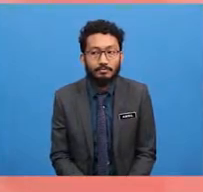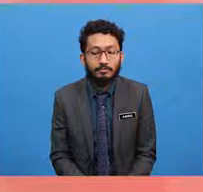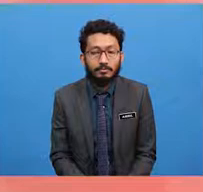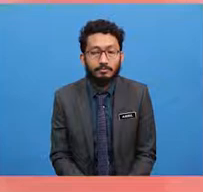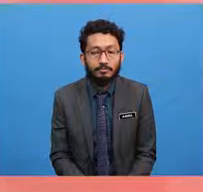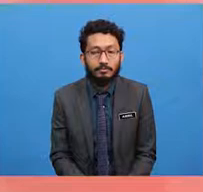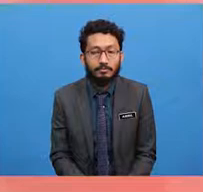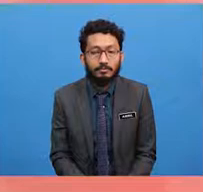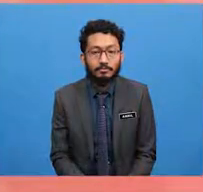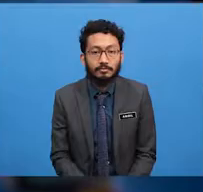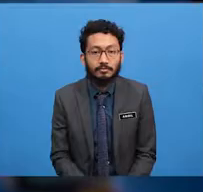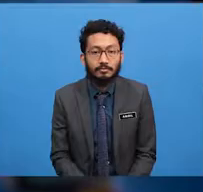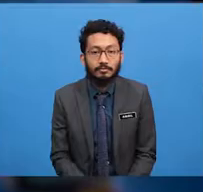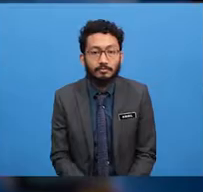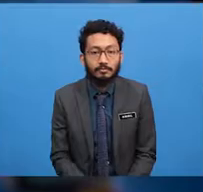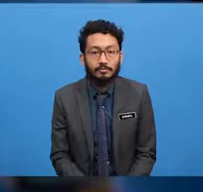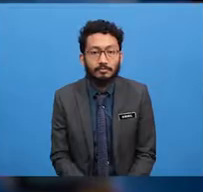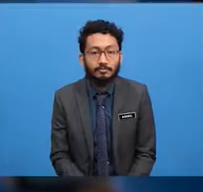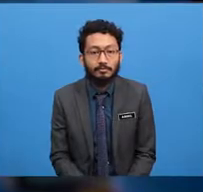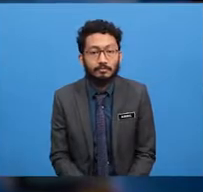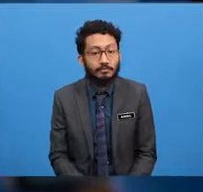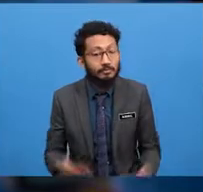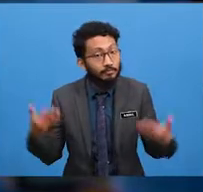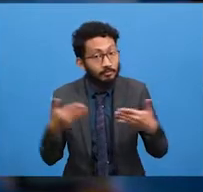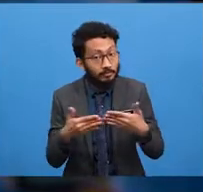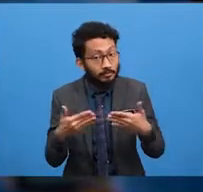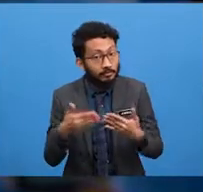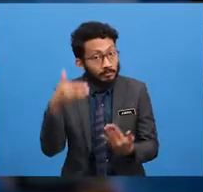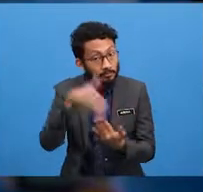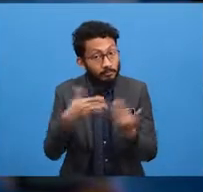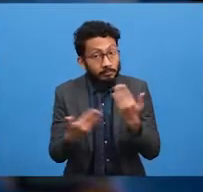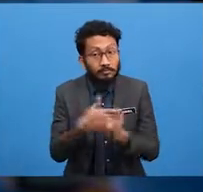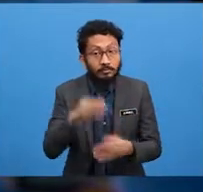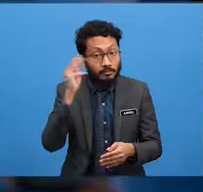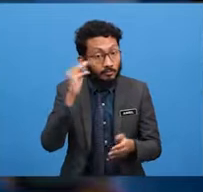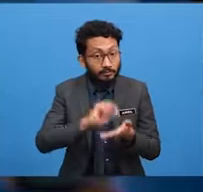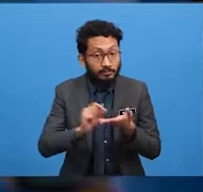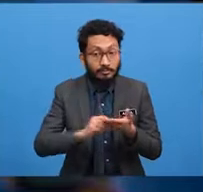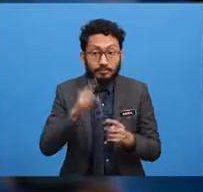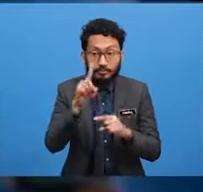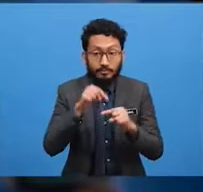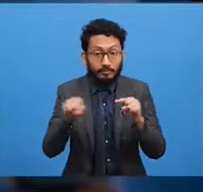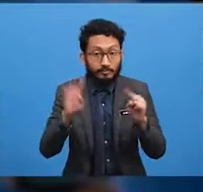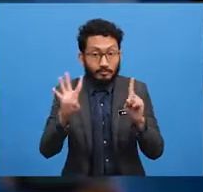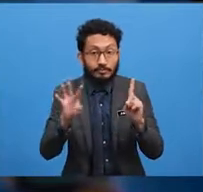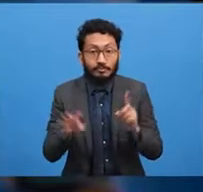directions. Match Mark's notes 1 to 4 to the points A to